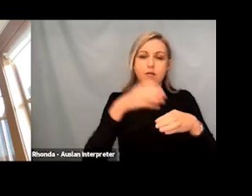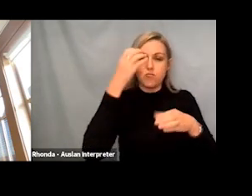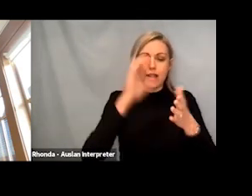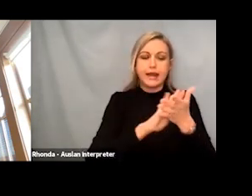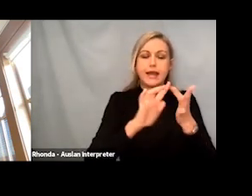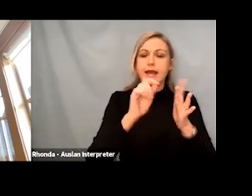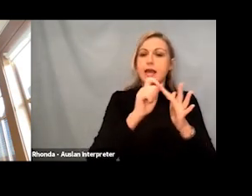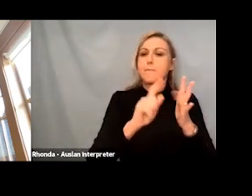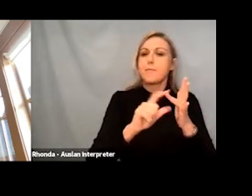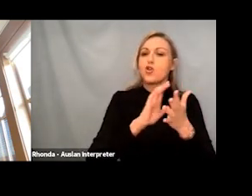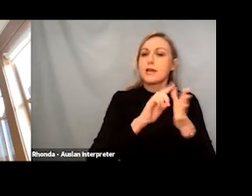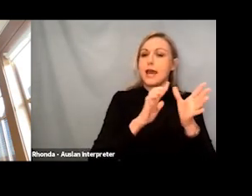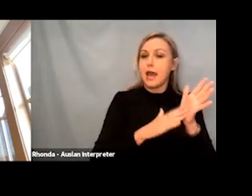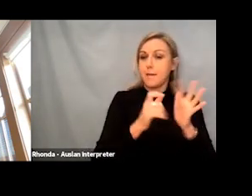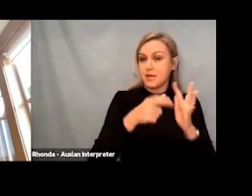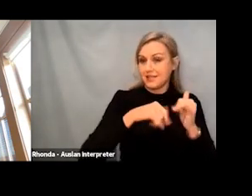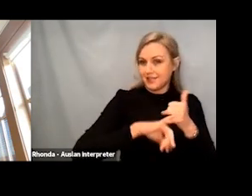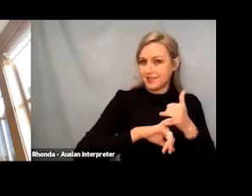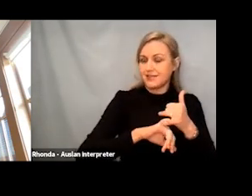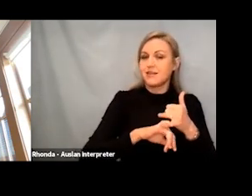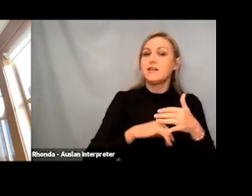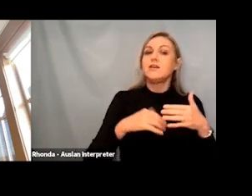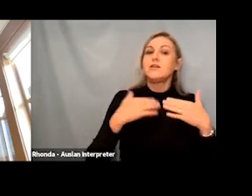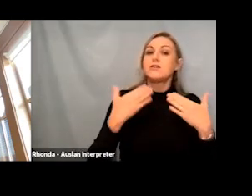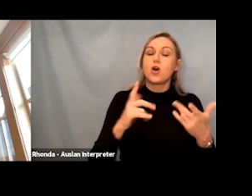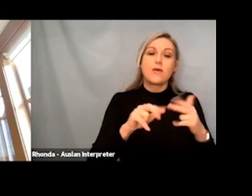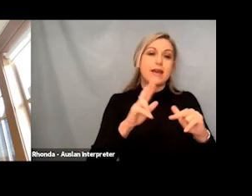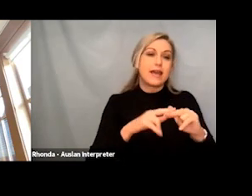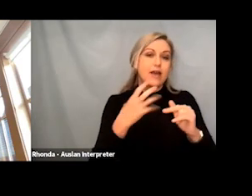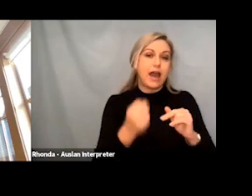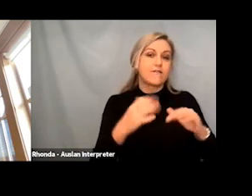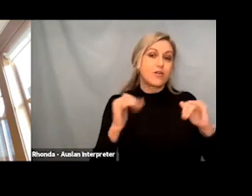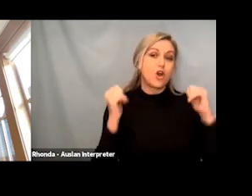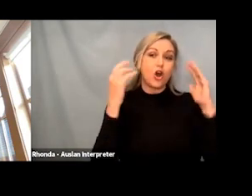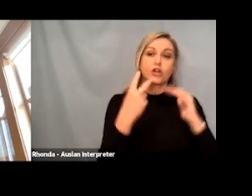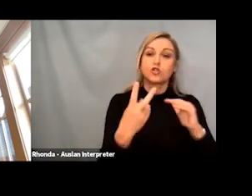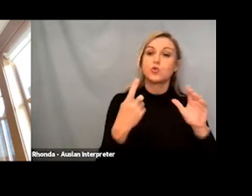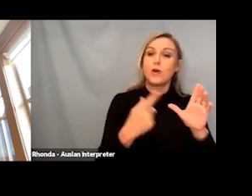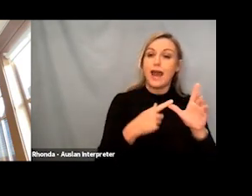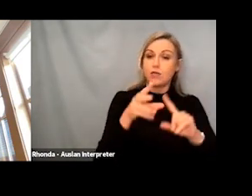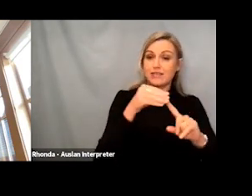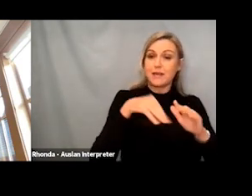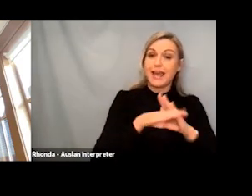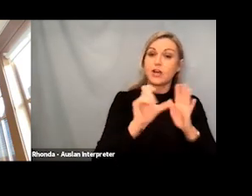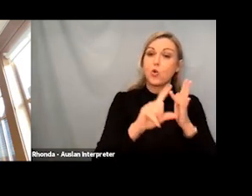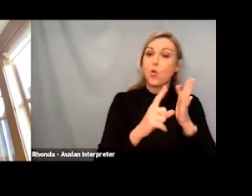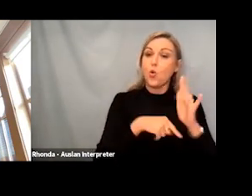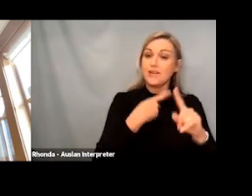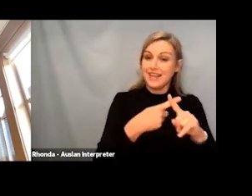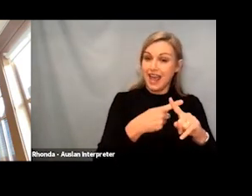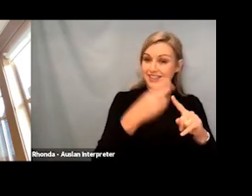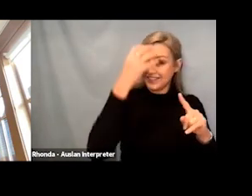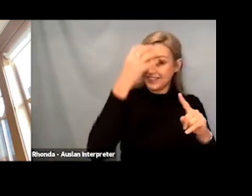in the dentate gyrus there. So given the high expression of 2A receptors in the cortex, it stands to reason